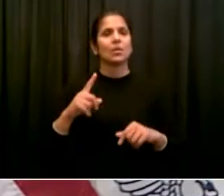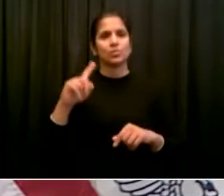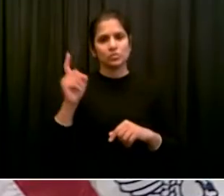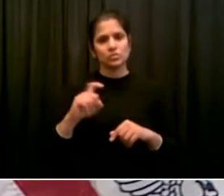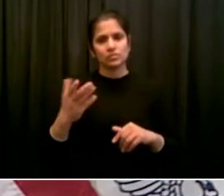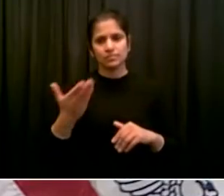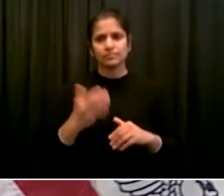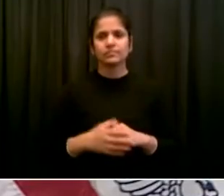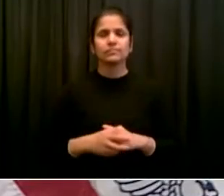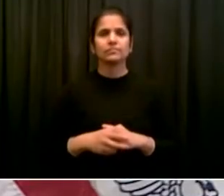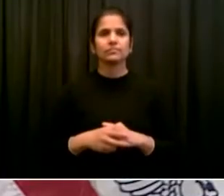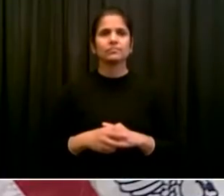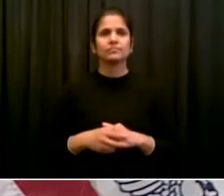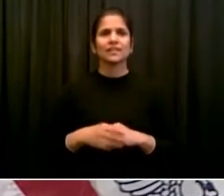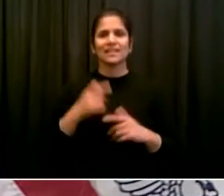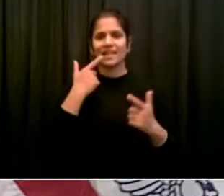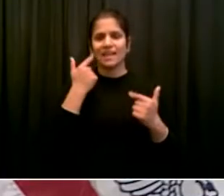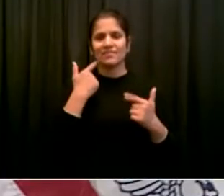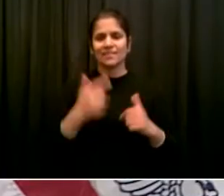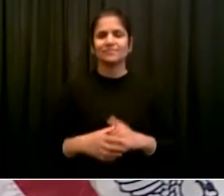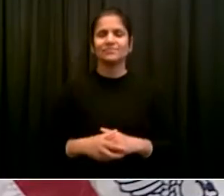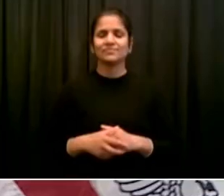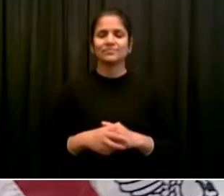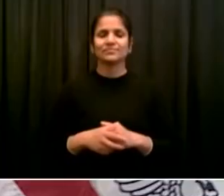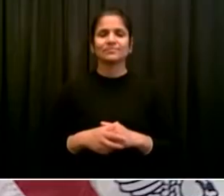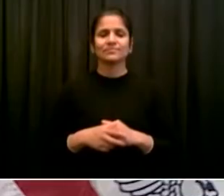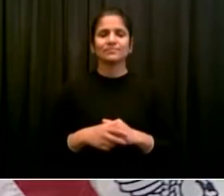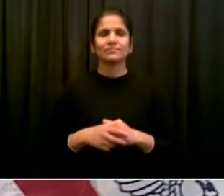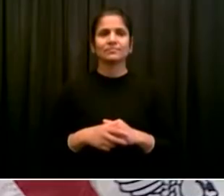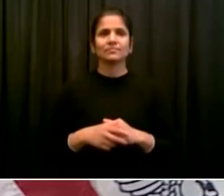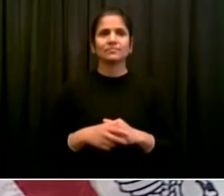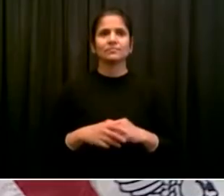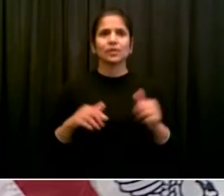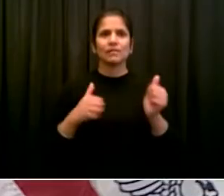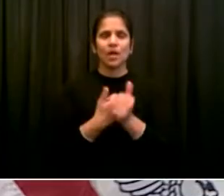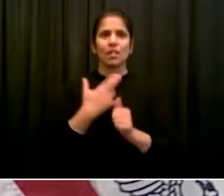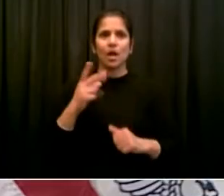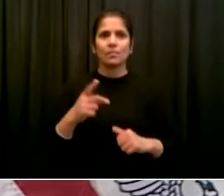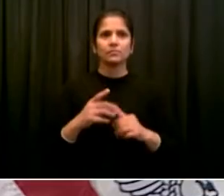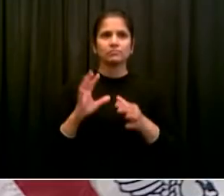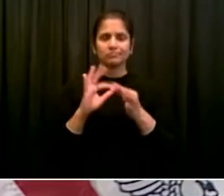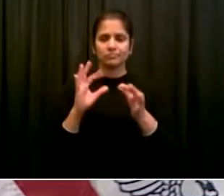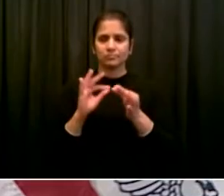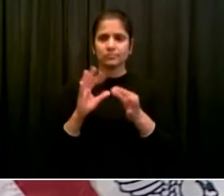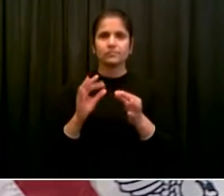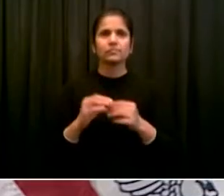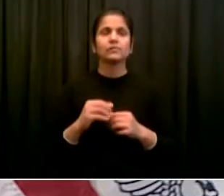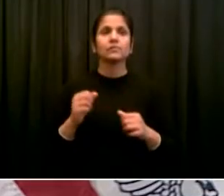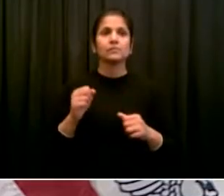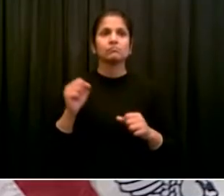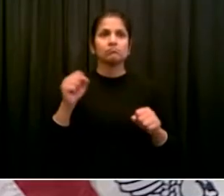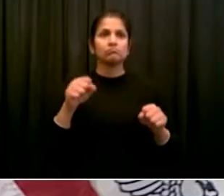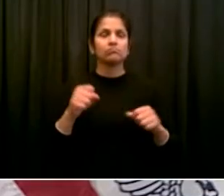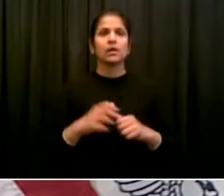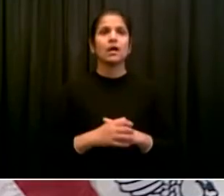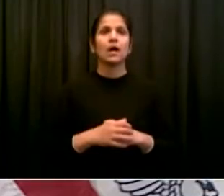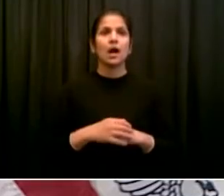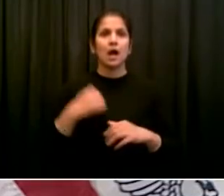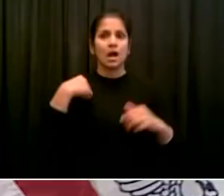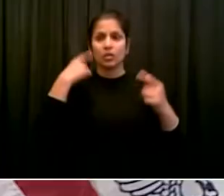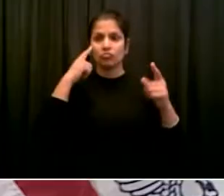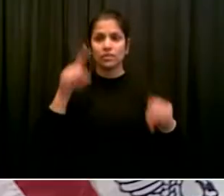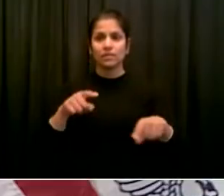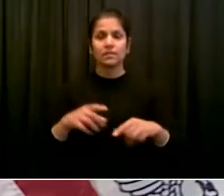Well, I need to follow up what you just said because I agree completely with it. The data shows it. We've poured over the